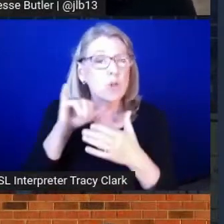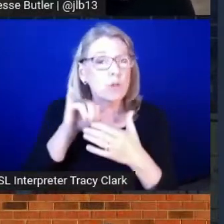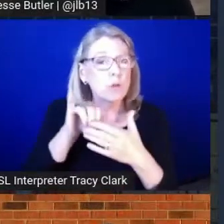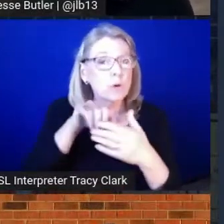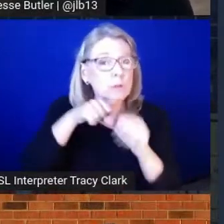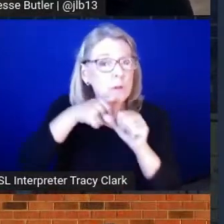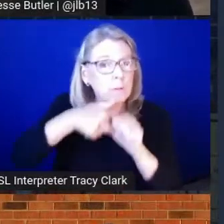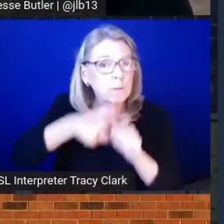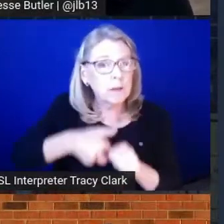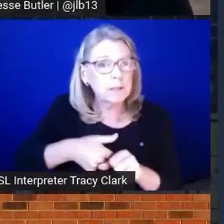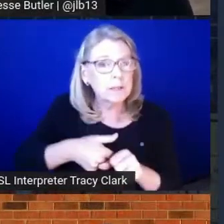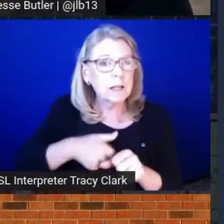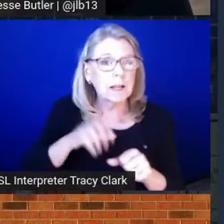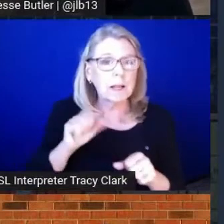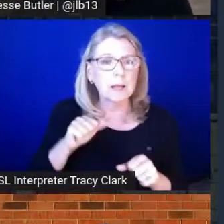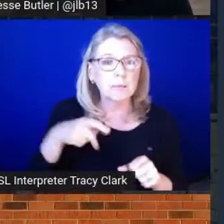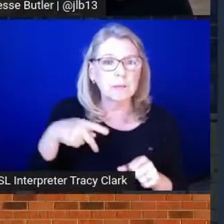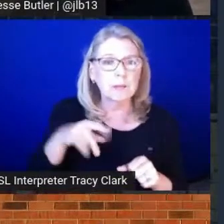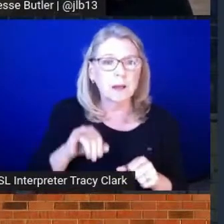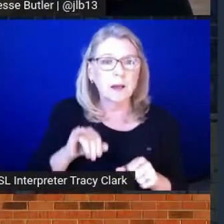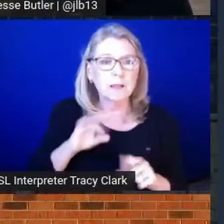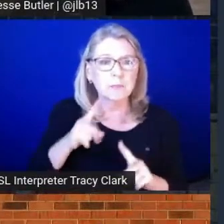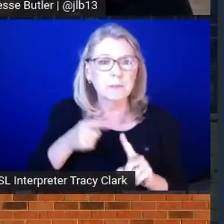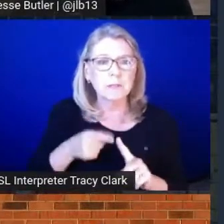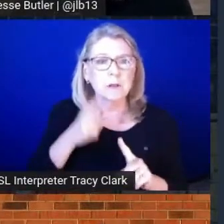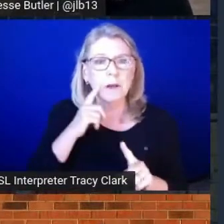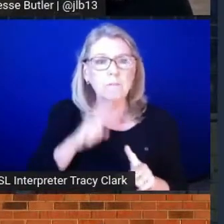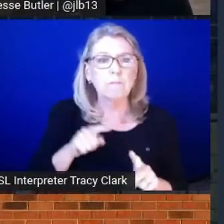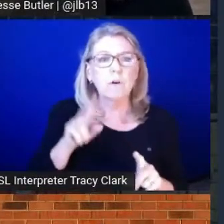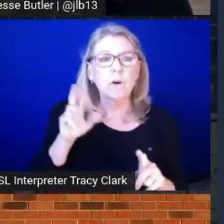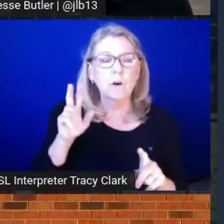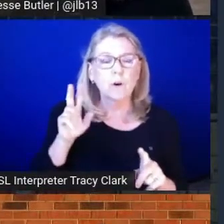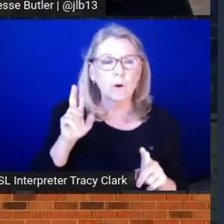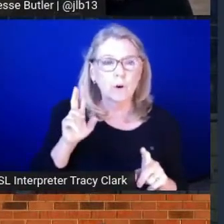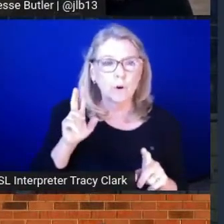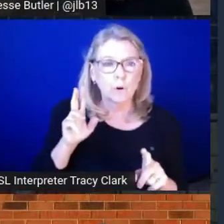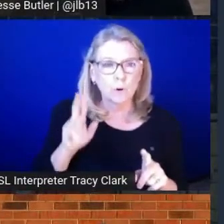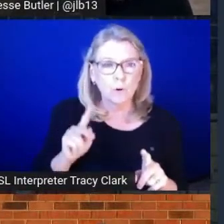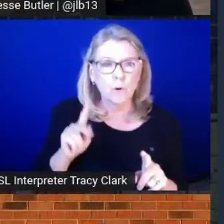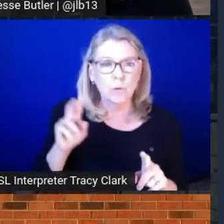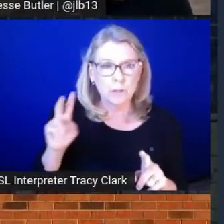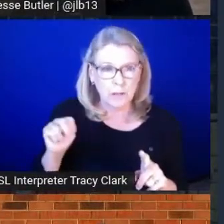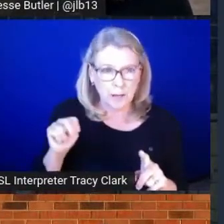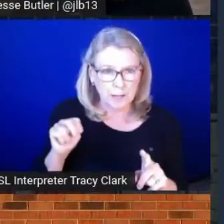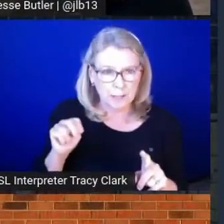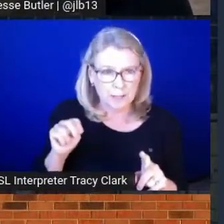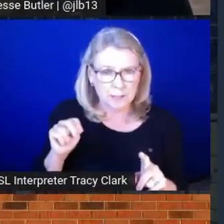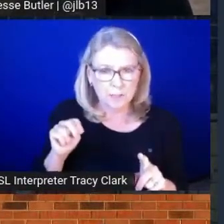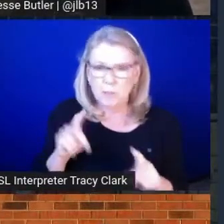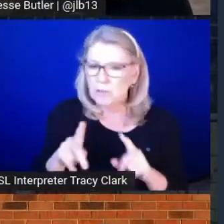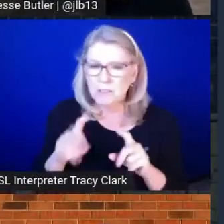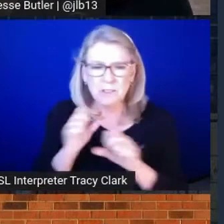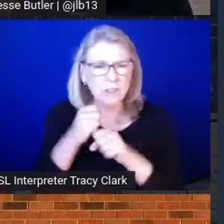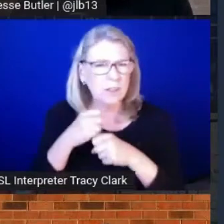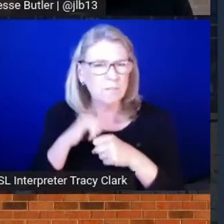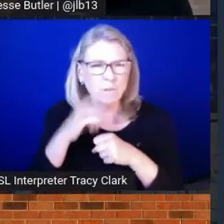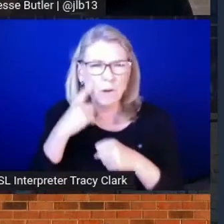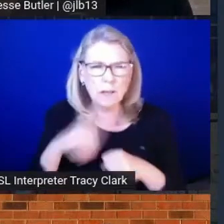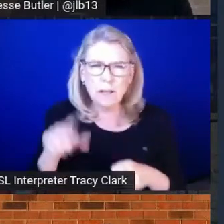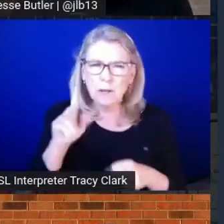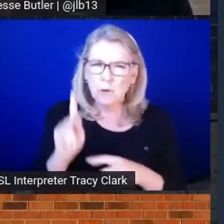can generate them for any Kubernetes version. You can also generate them for custom resource definitions simply on